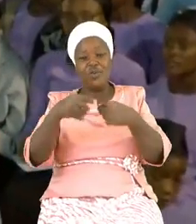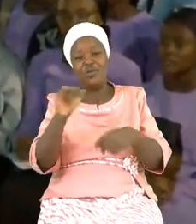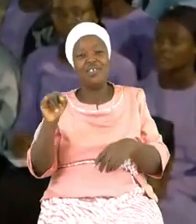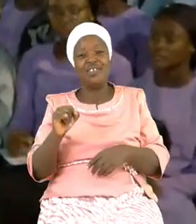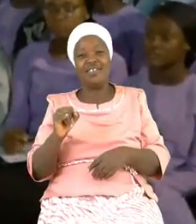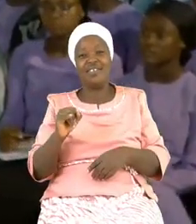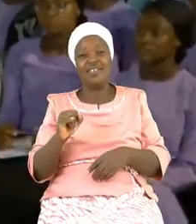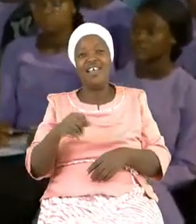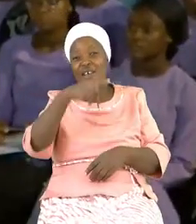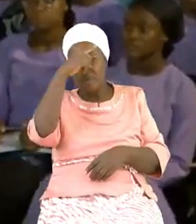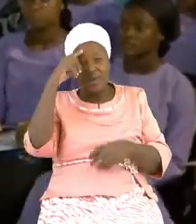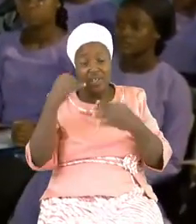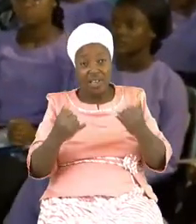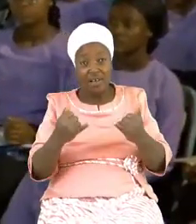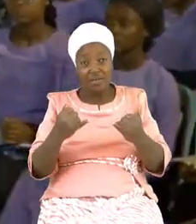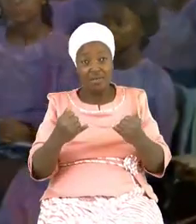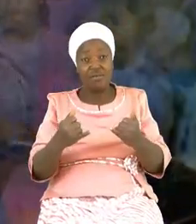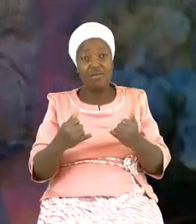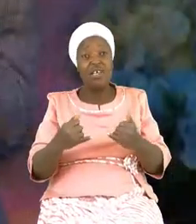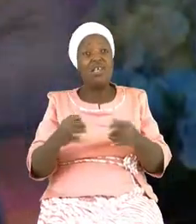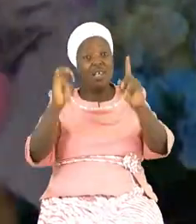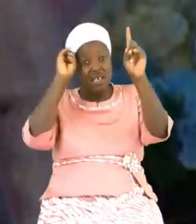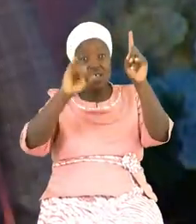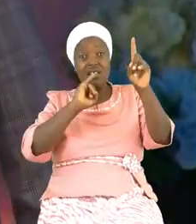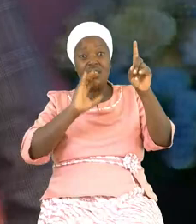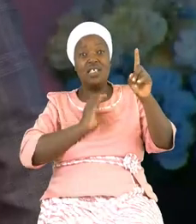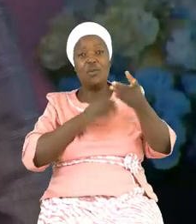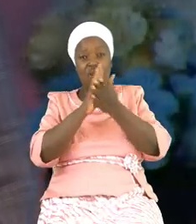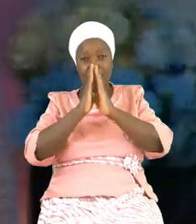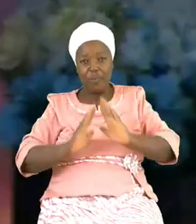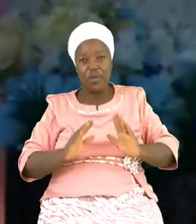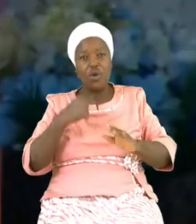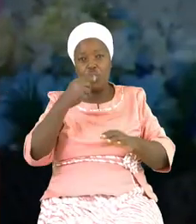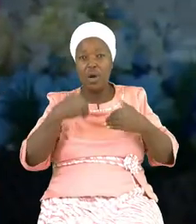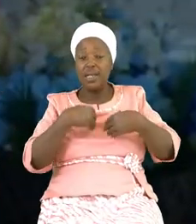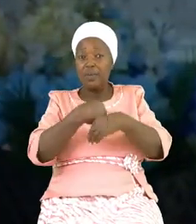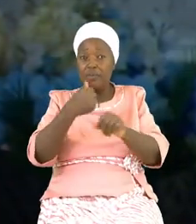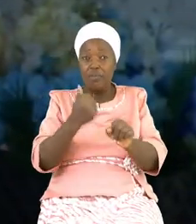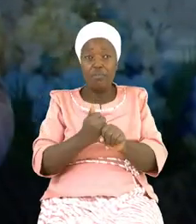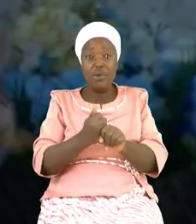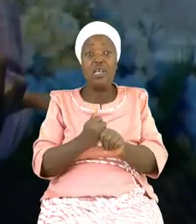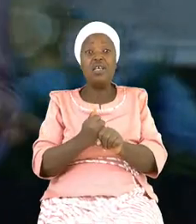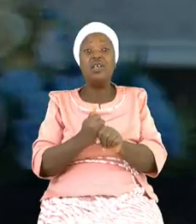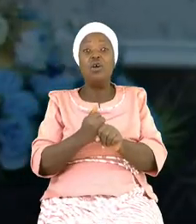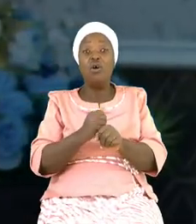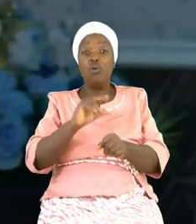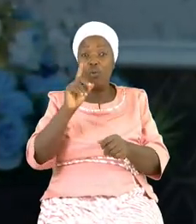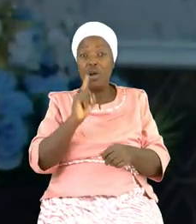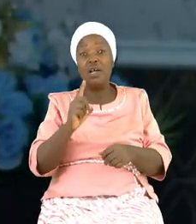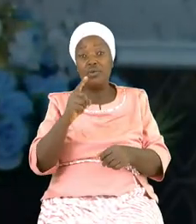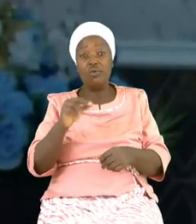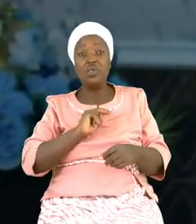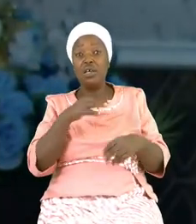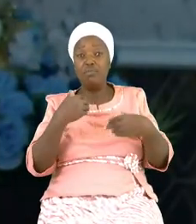Because now, for he is our peace, who has made both one and has broken down